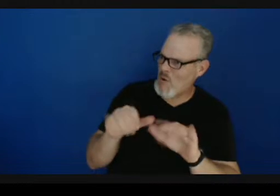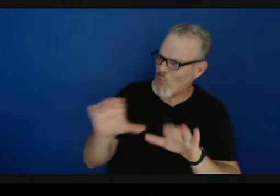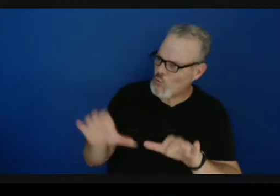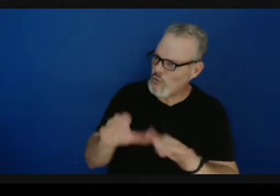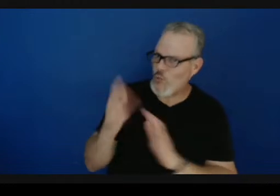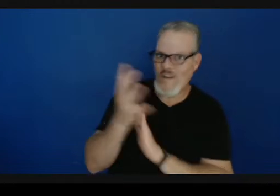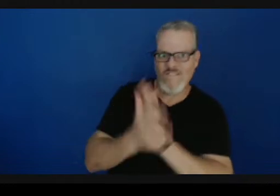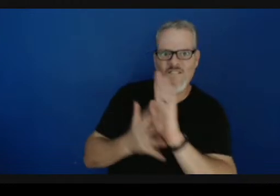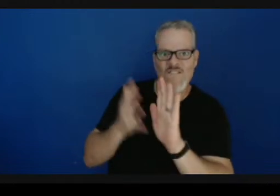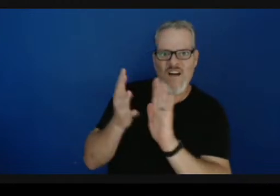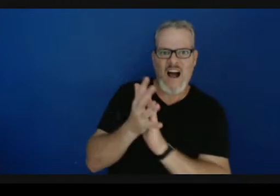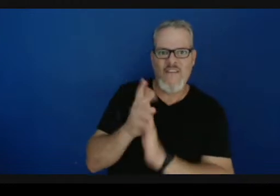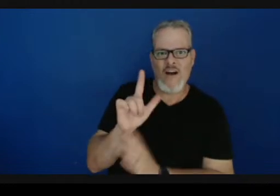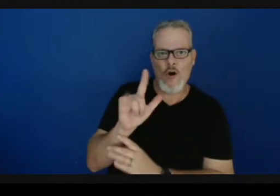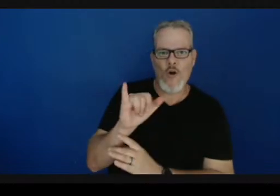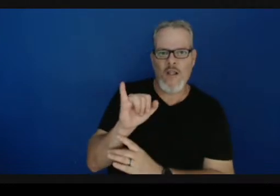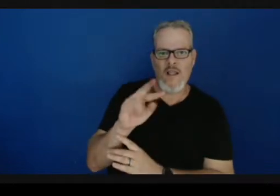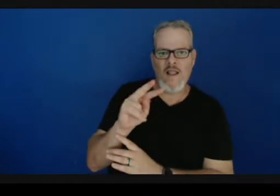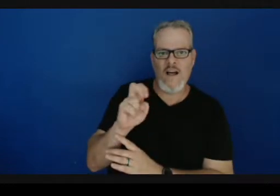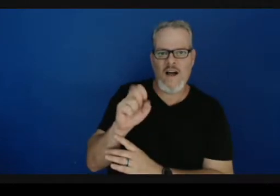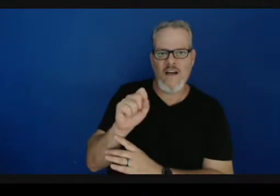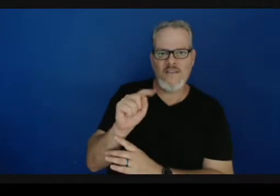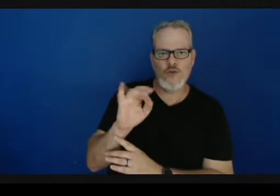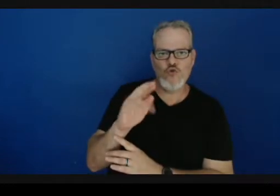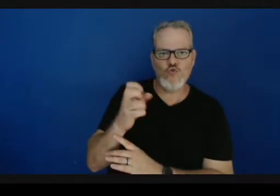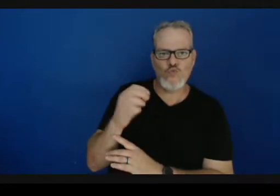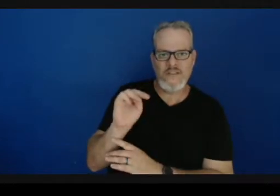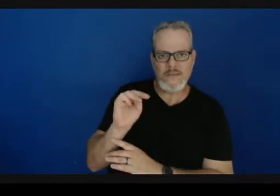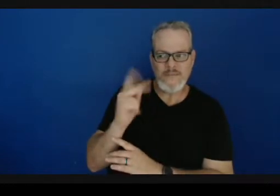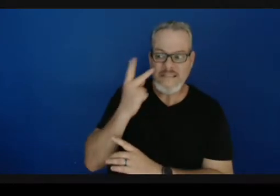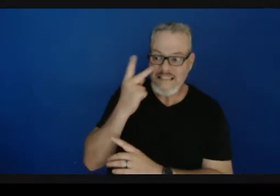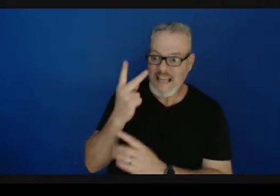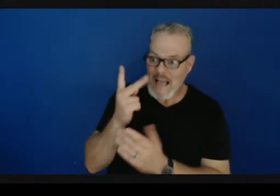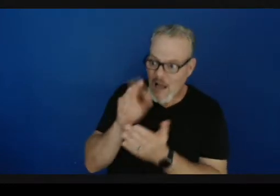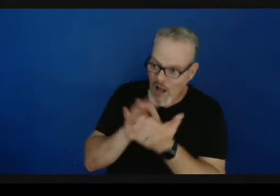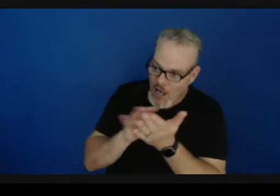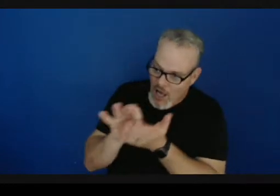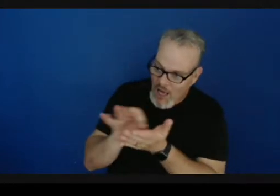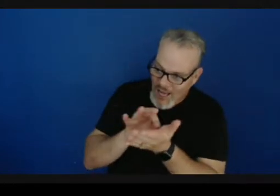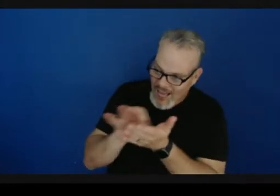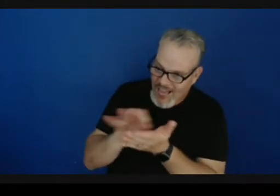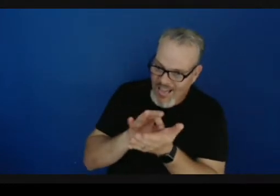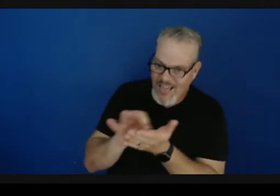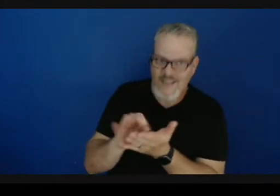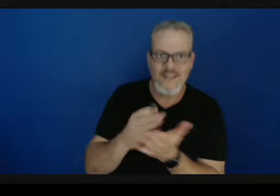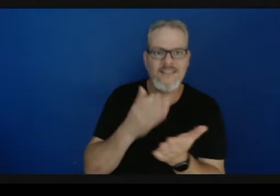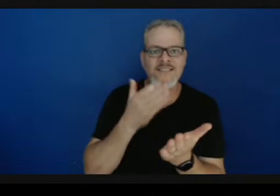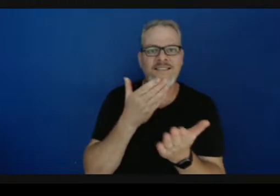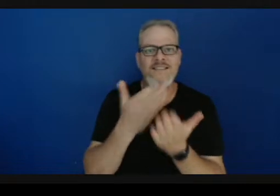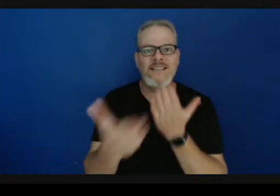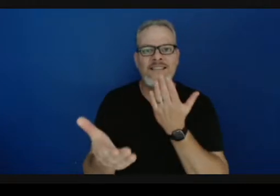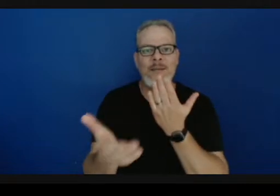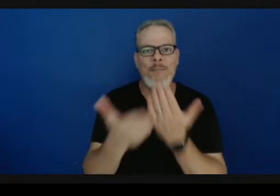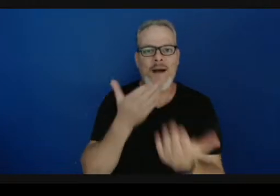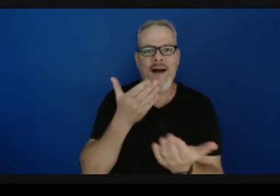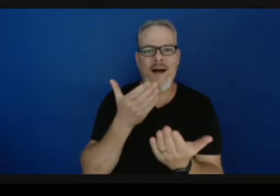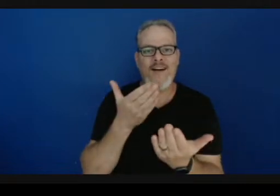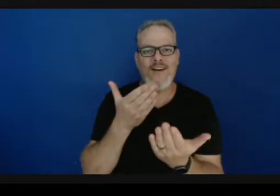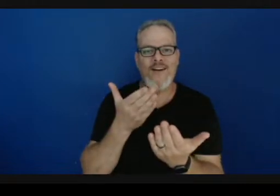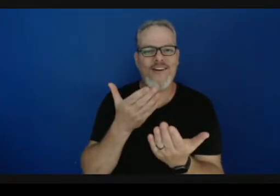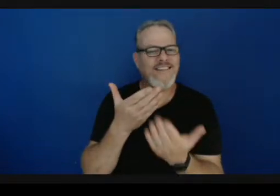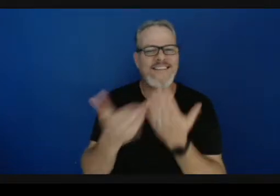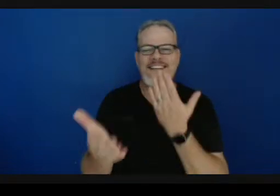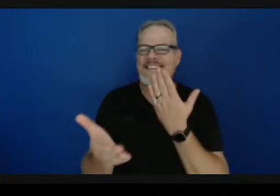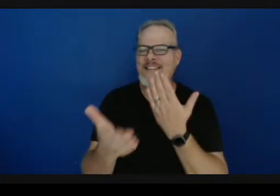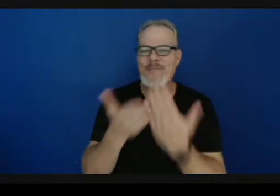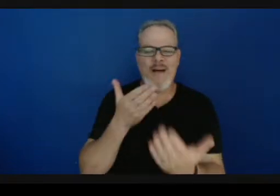long it was, and saying how many times it doesn't matter until it gets out of the summit, right? The summit is